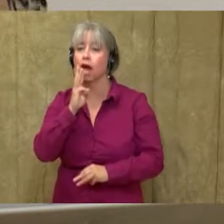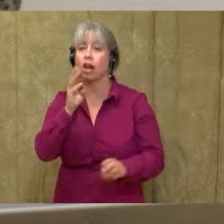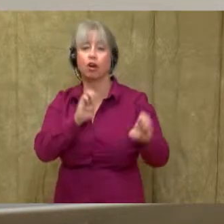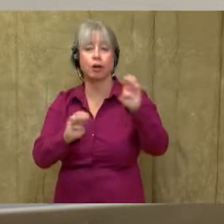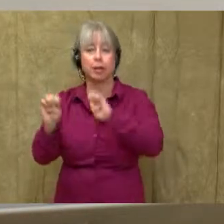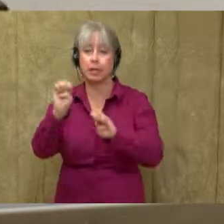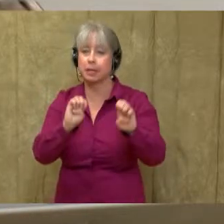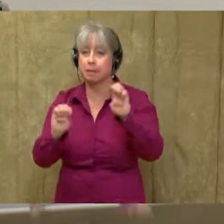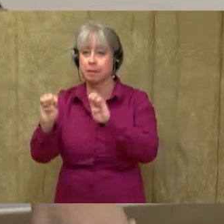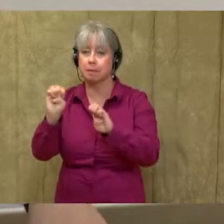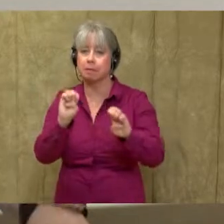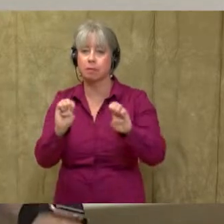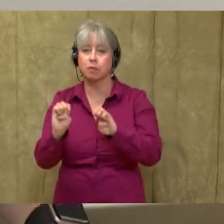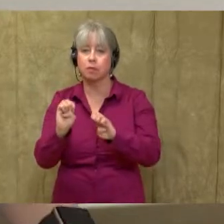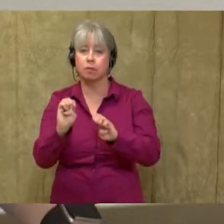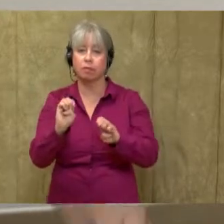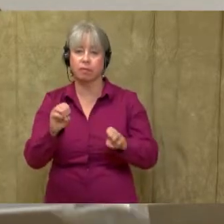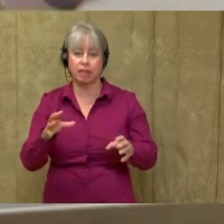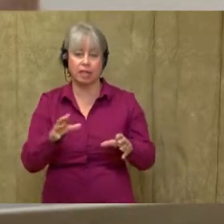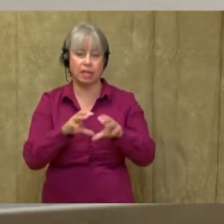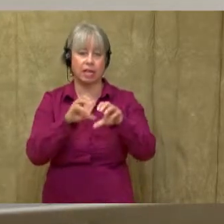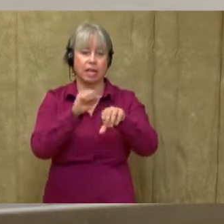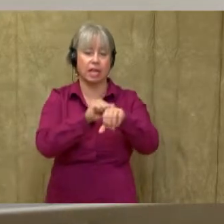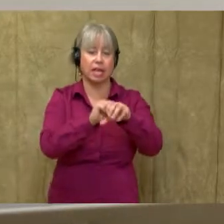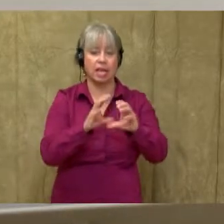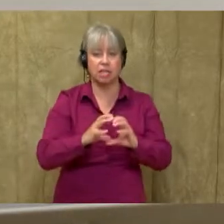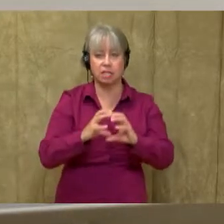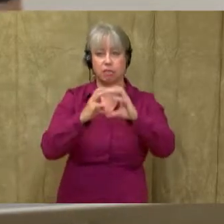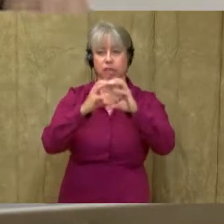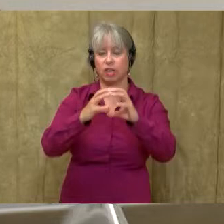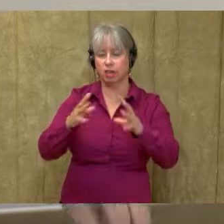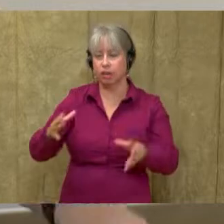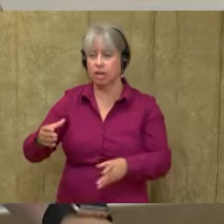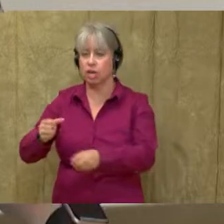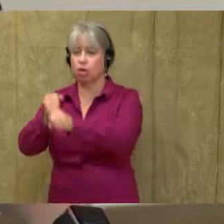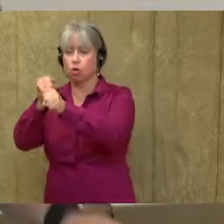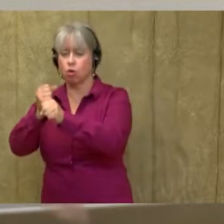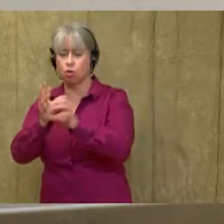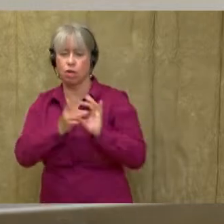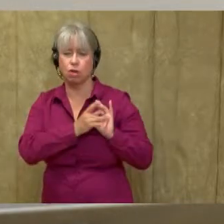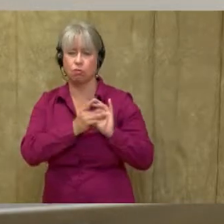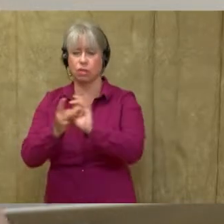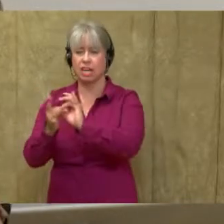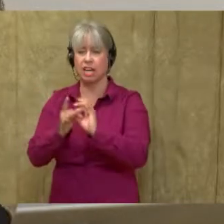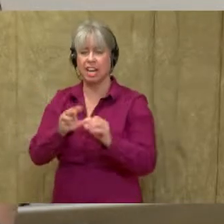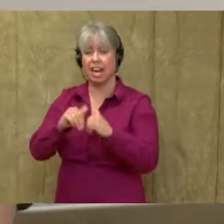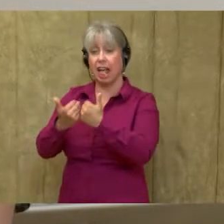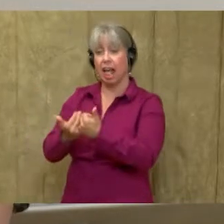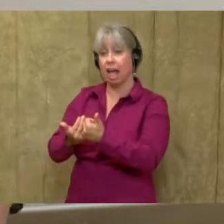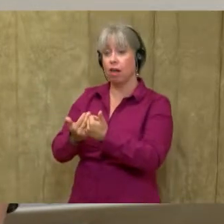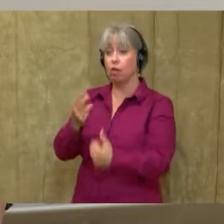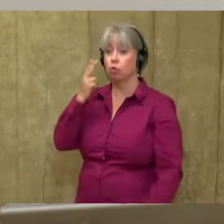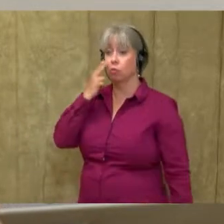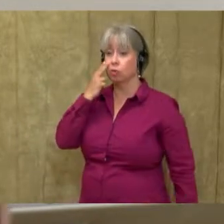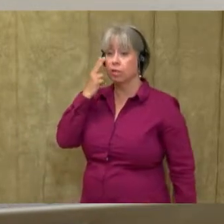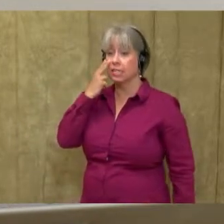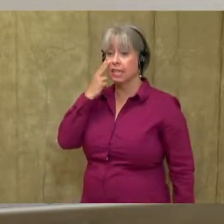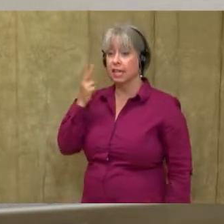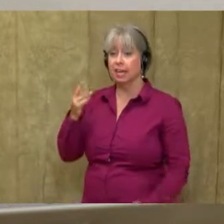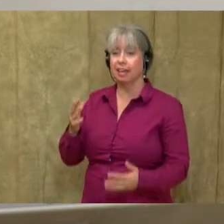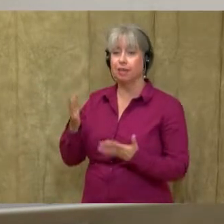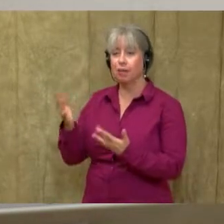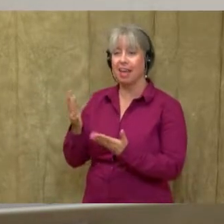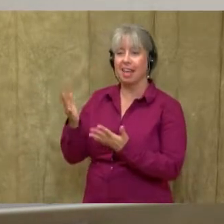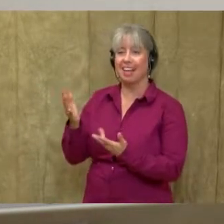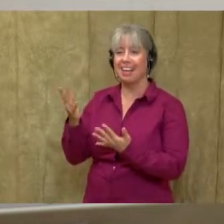see how a sphere and a cone go together. Okay, so here we go.